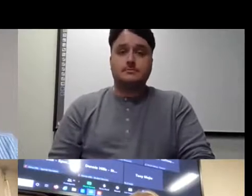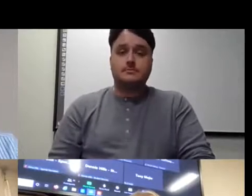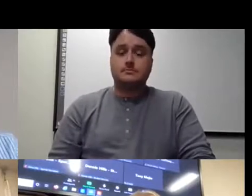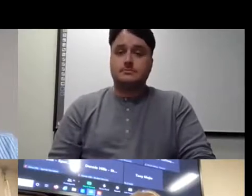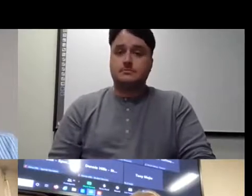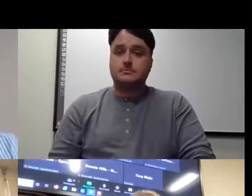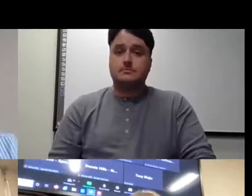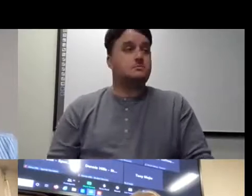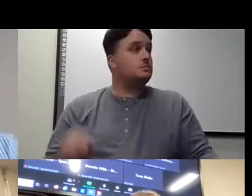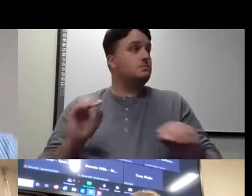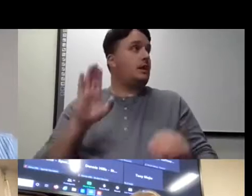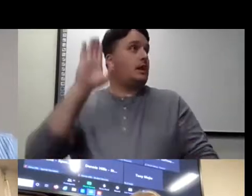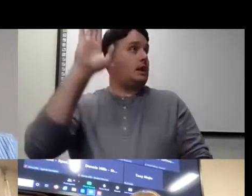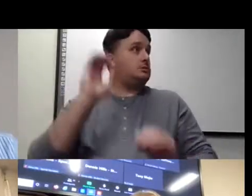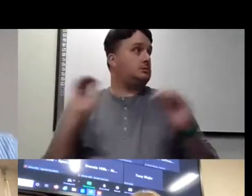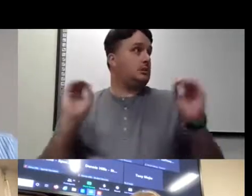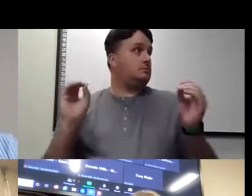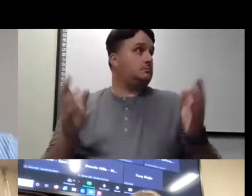President Chin, we have no hands for public comment.